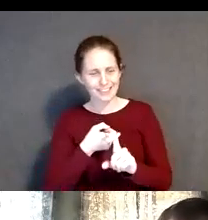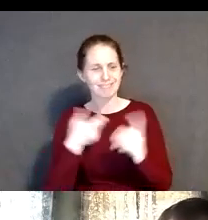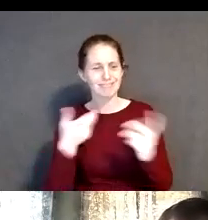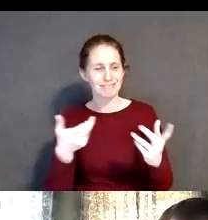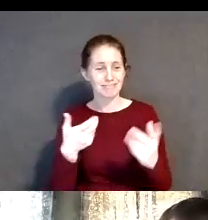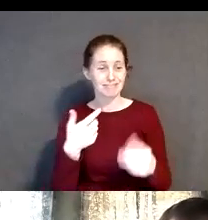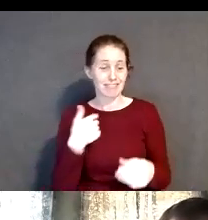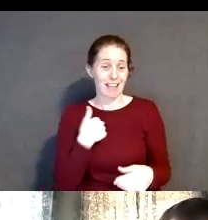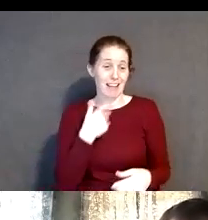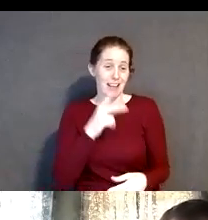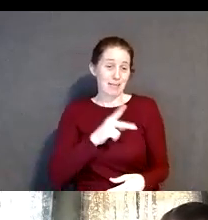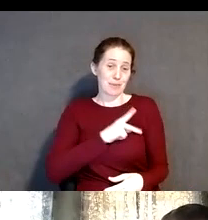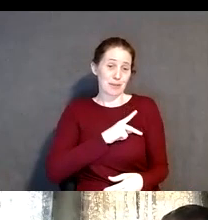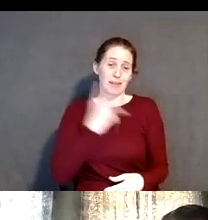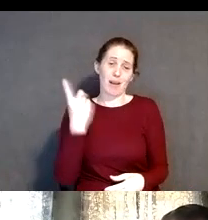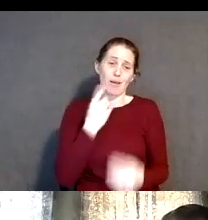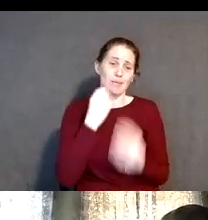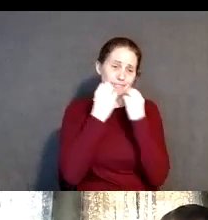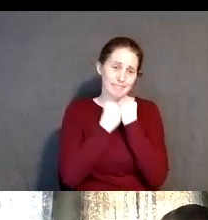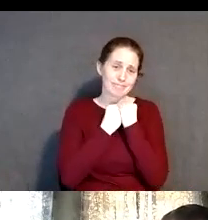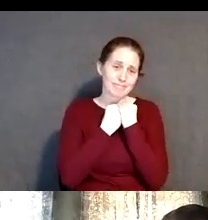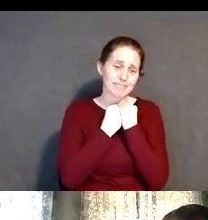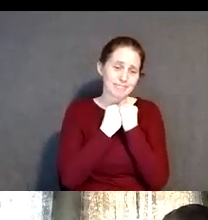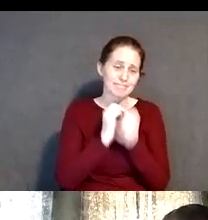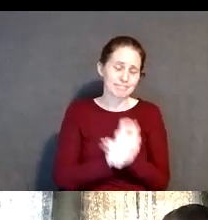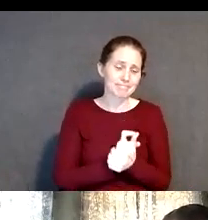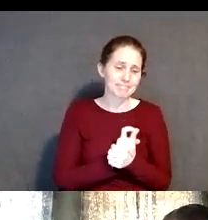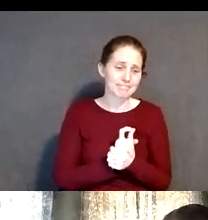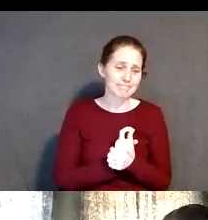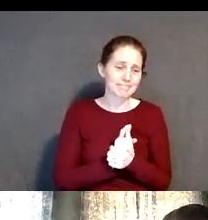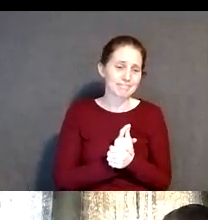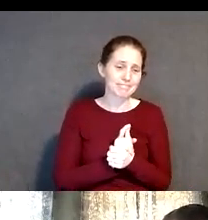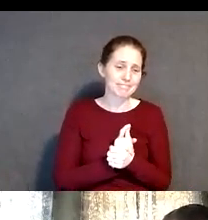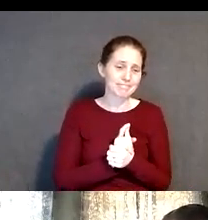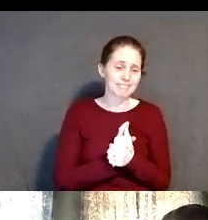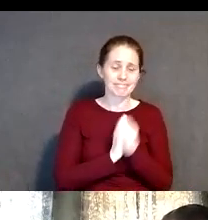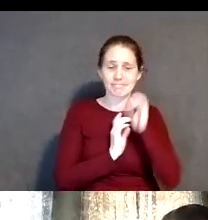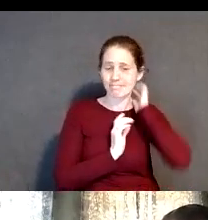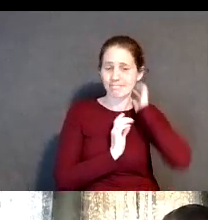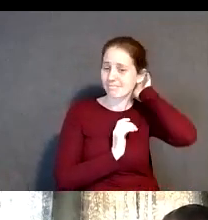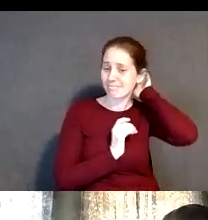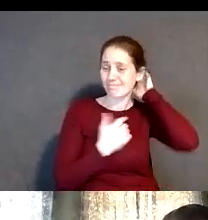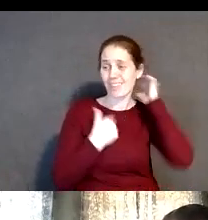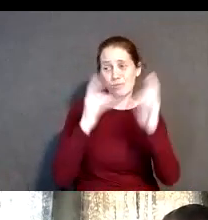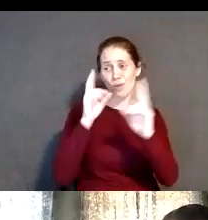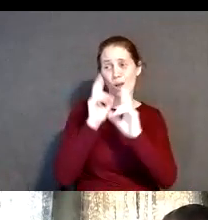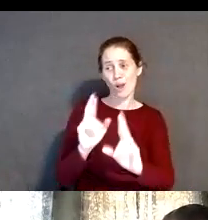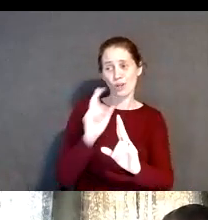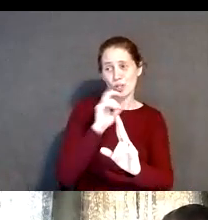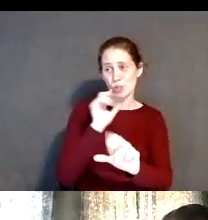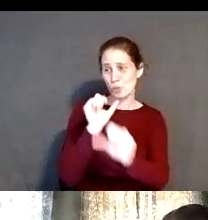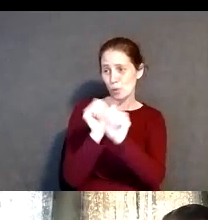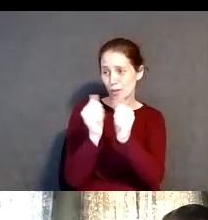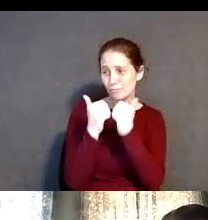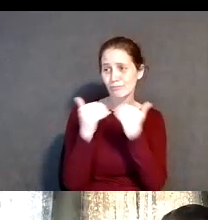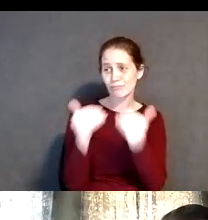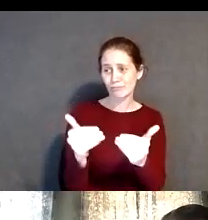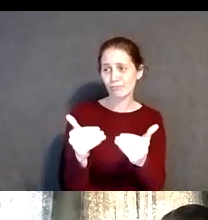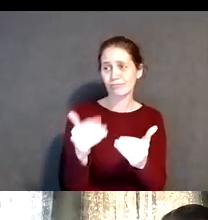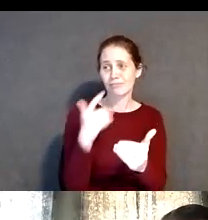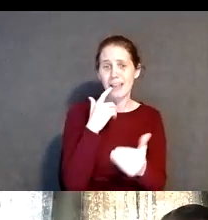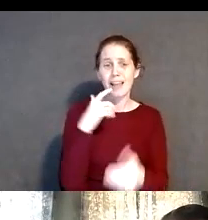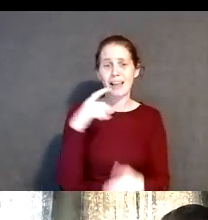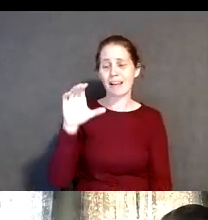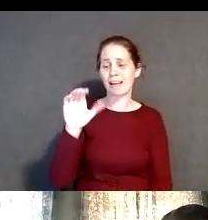that I personally will always treasure. And it was an honor to work side by side with you and Ceasefire